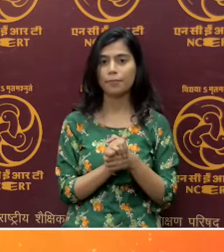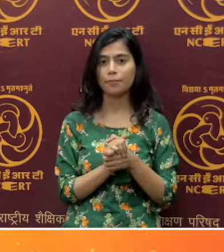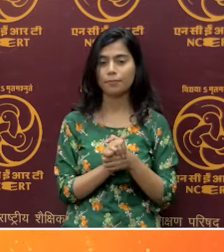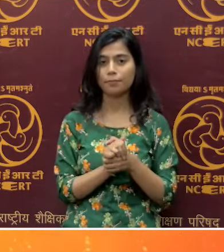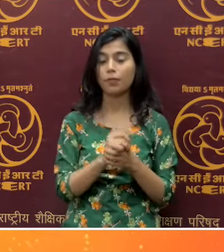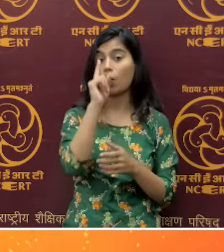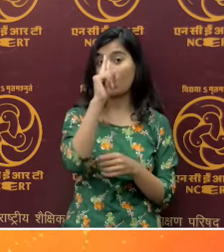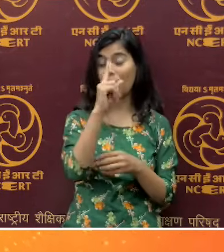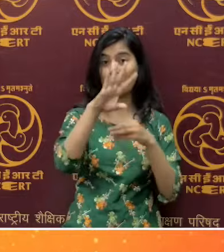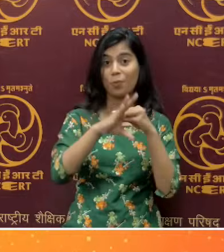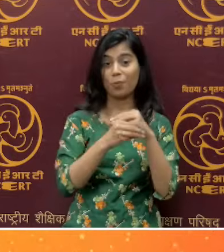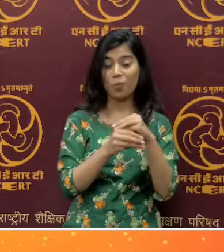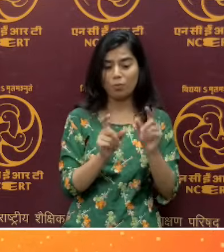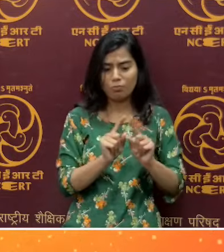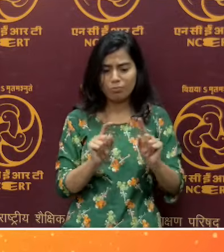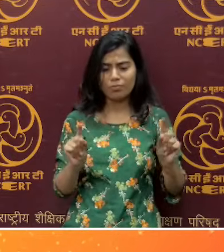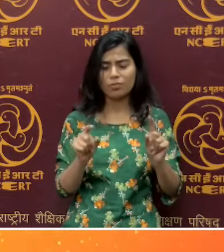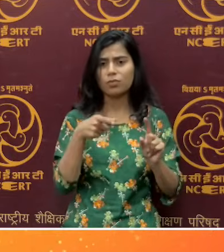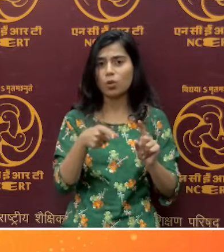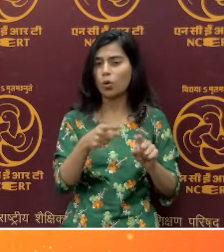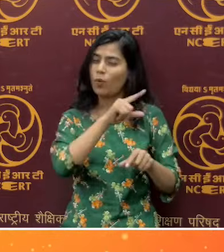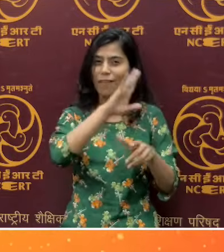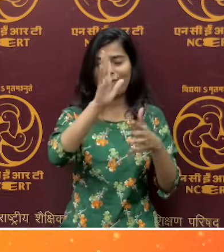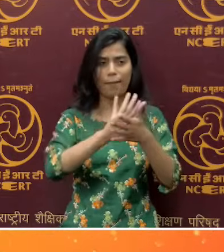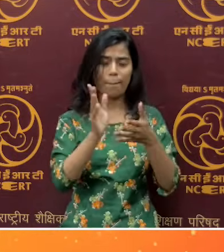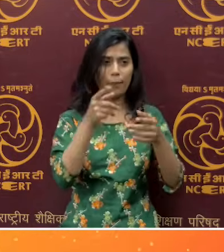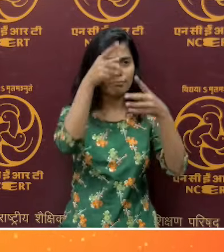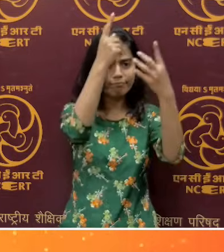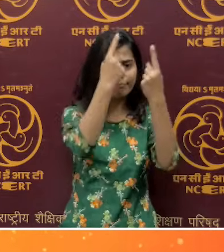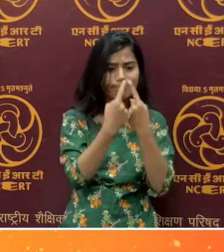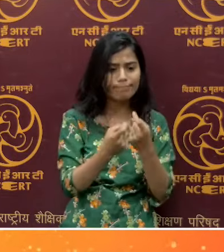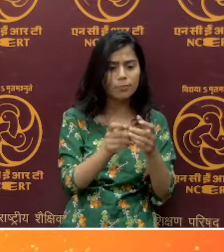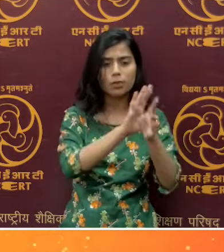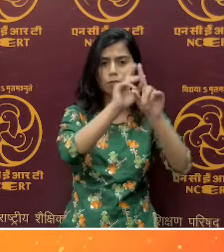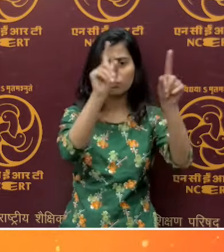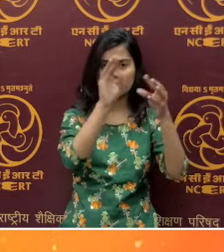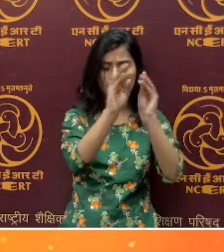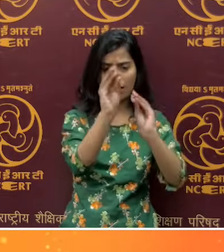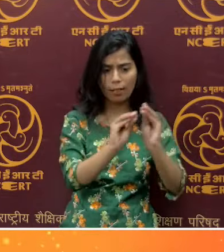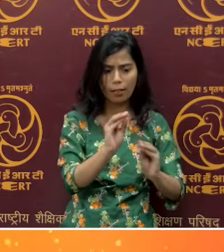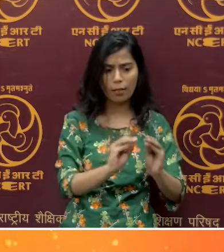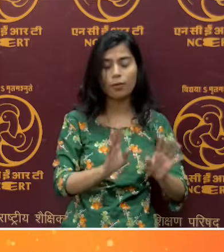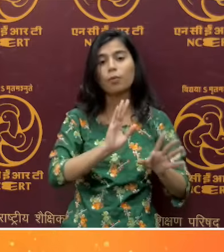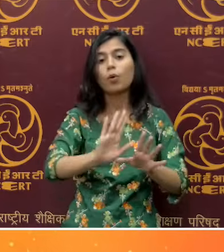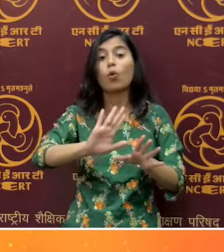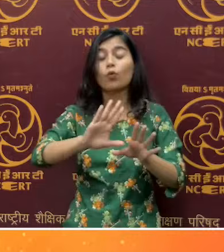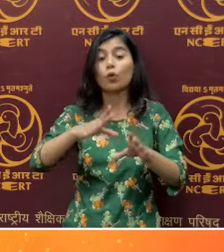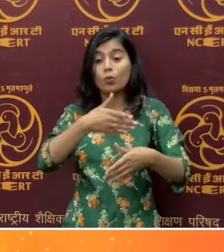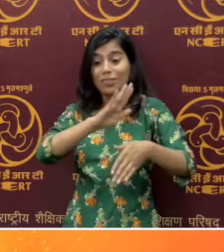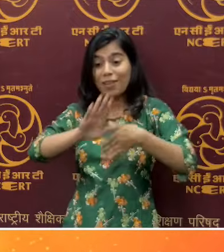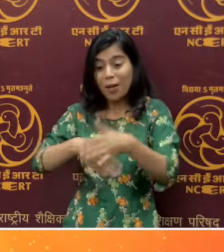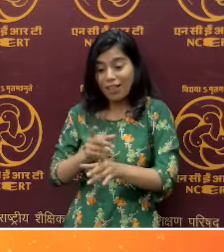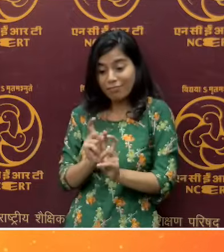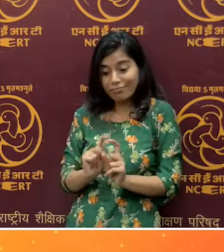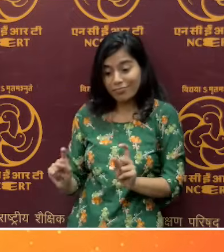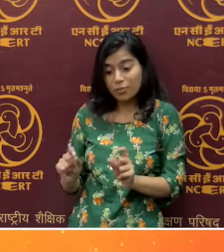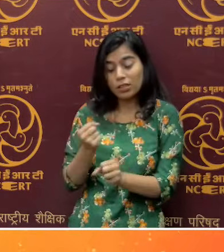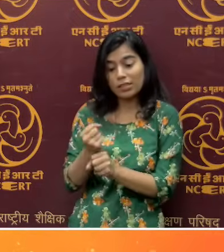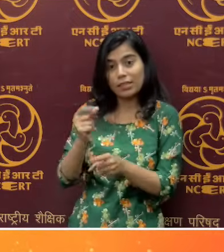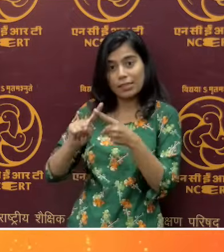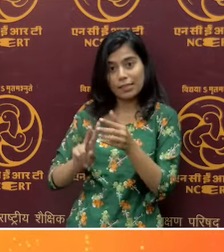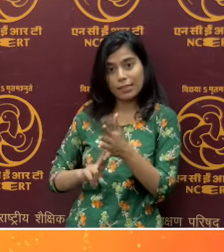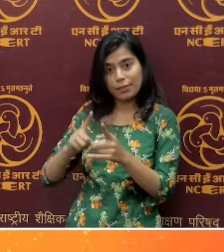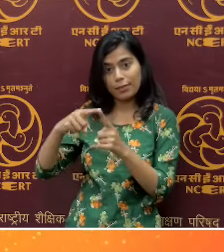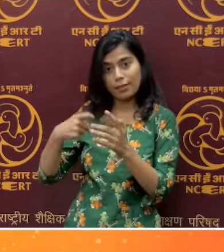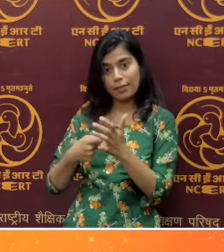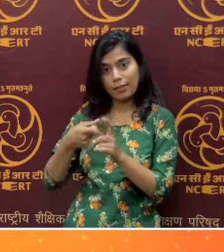one more button will be appear. Once you complete all the screening for all the students, one button will appear to generate the report. Once you click on generate report, you can see once